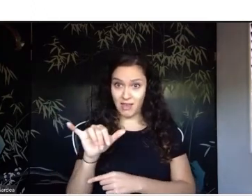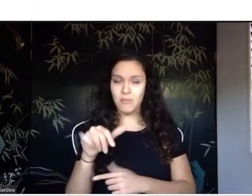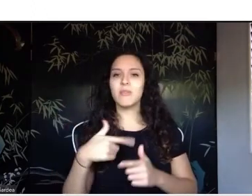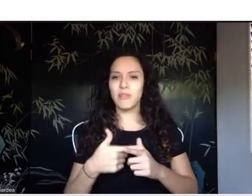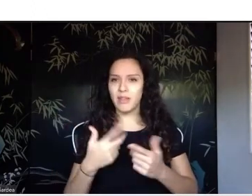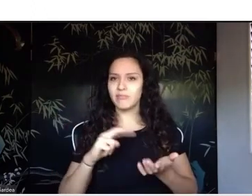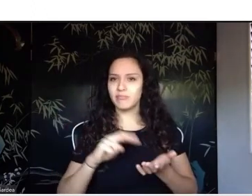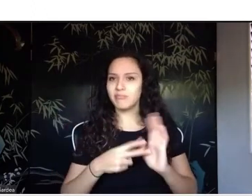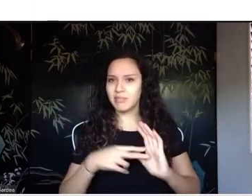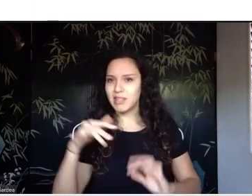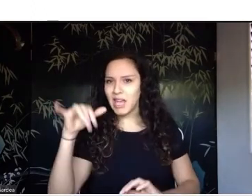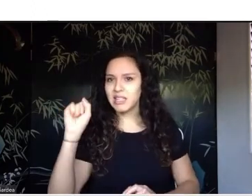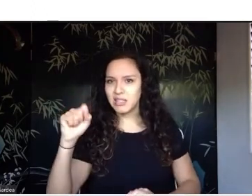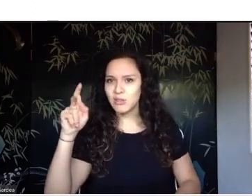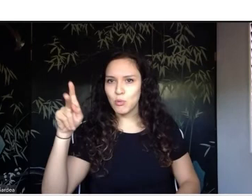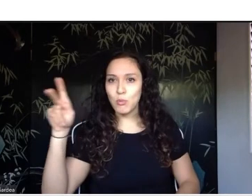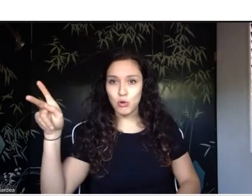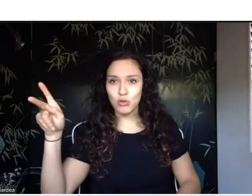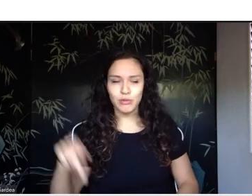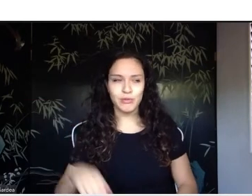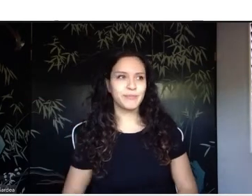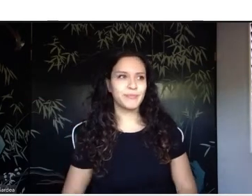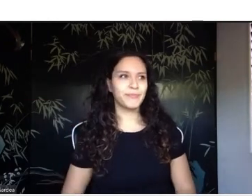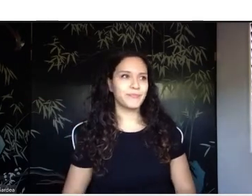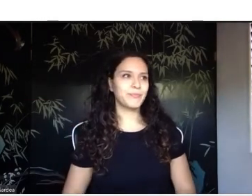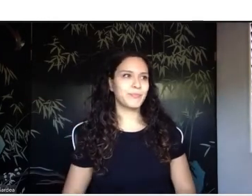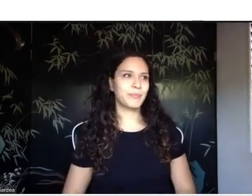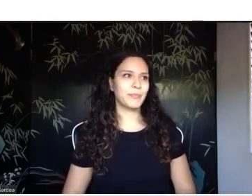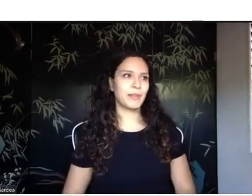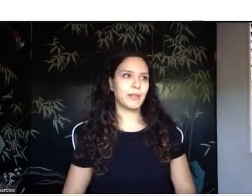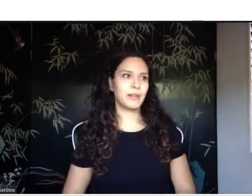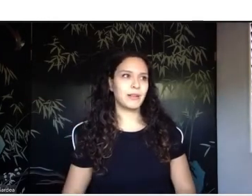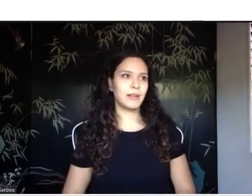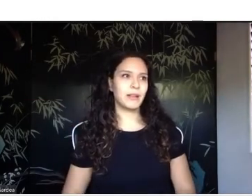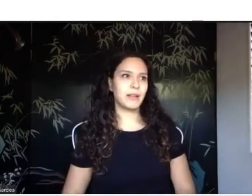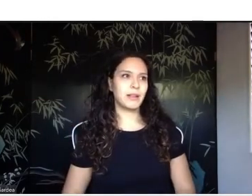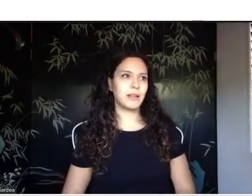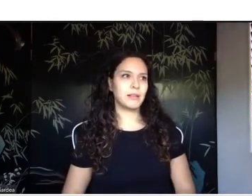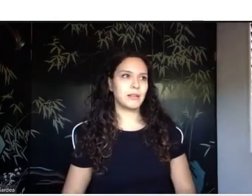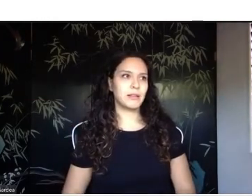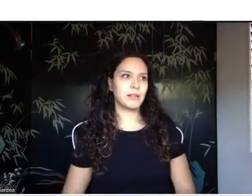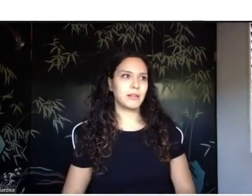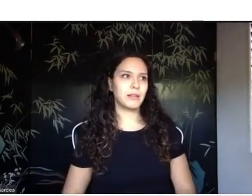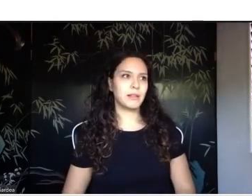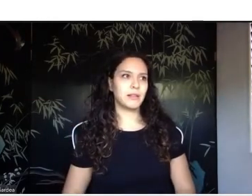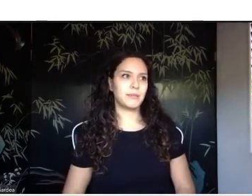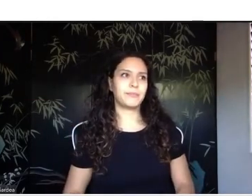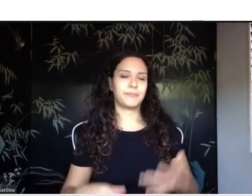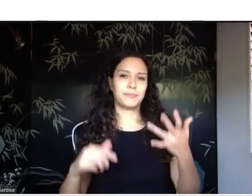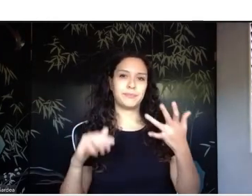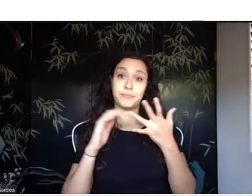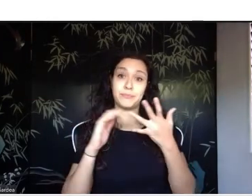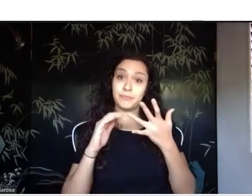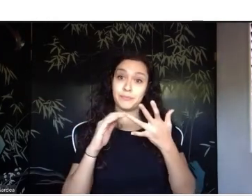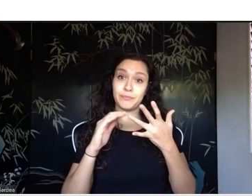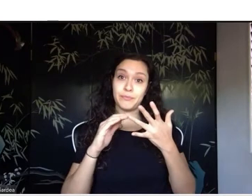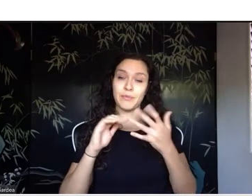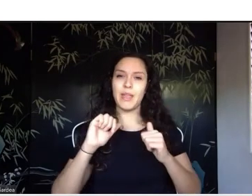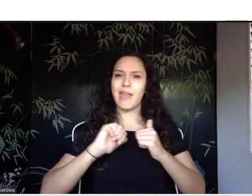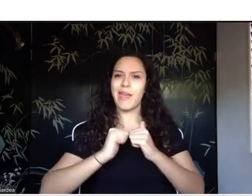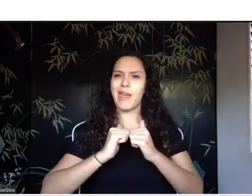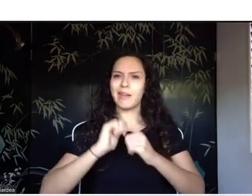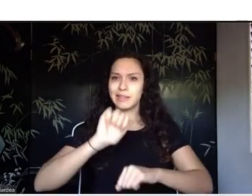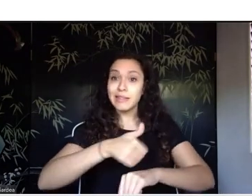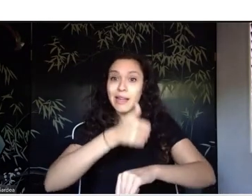in its simplified form. If they were the same, that meant it was proportional. Now the next thing we're going to learn about